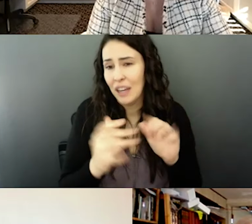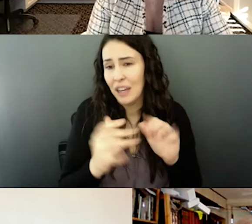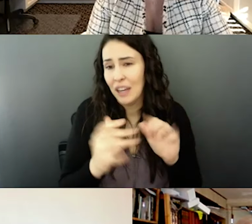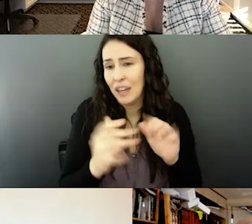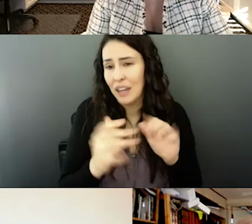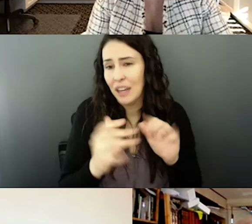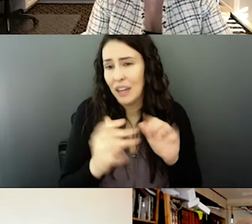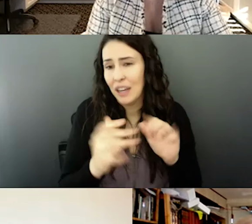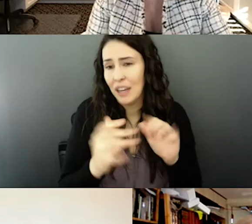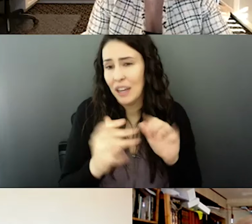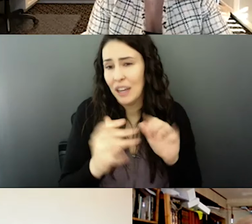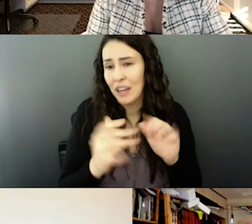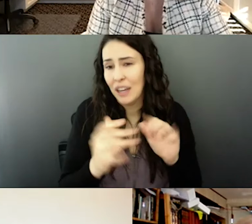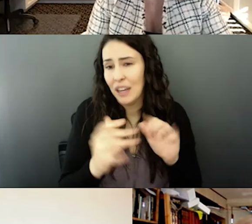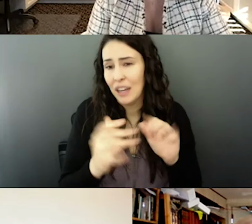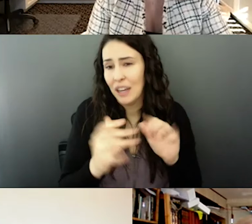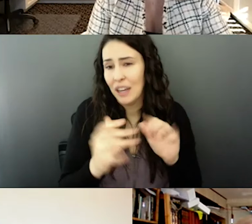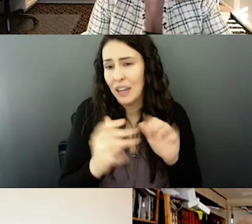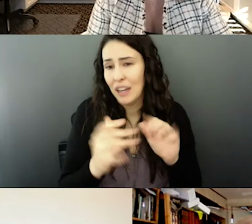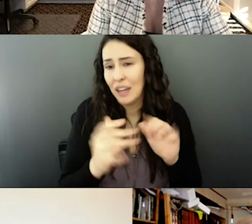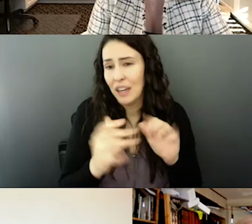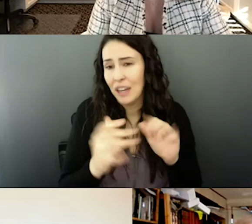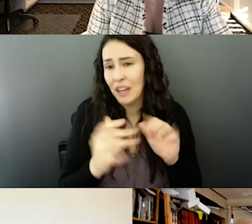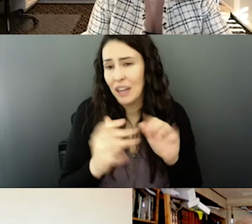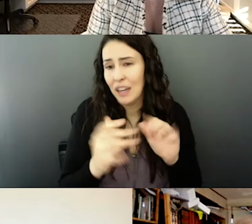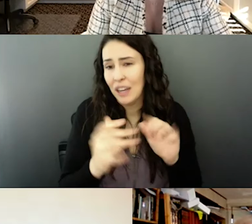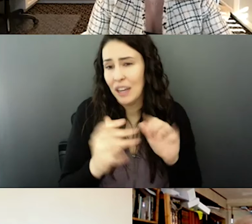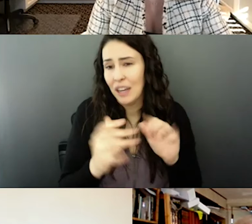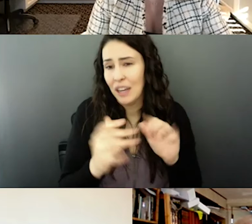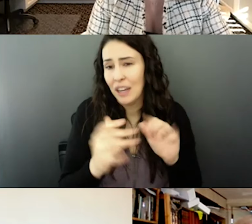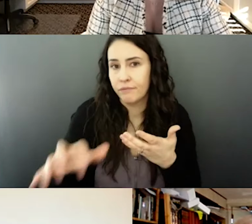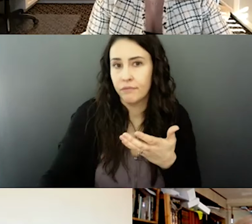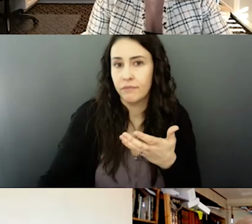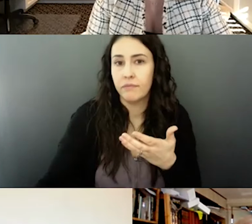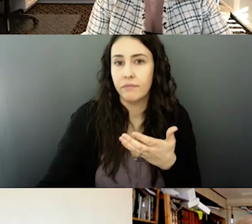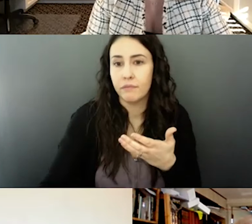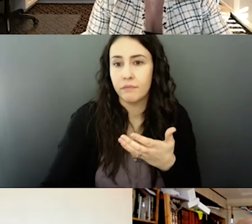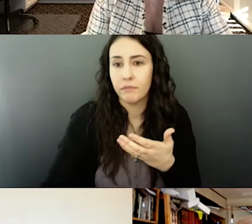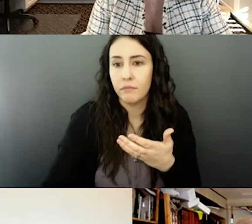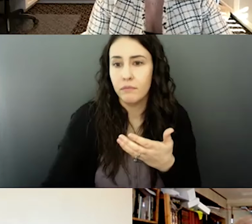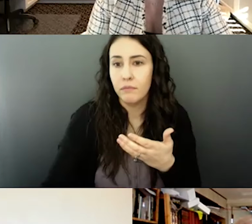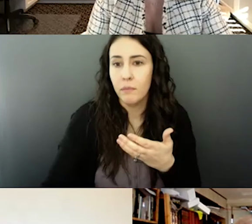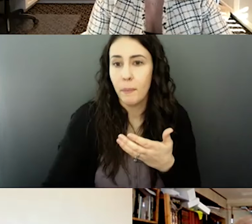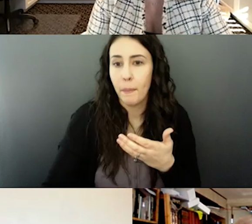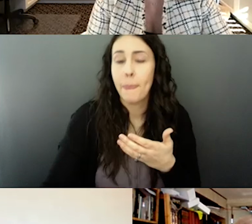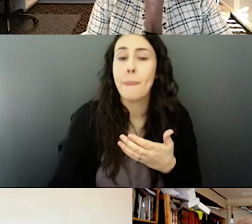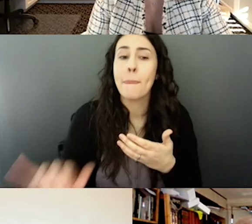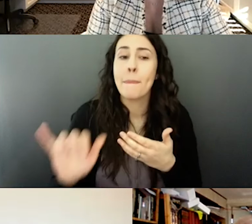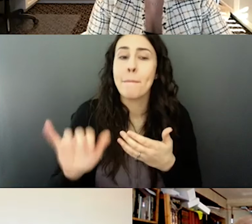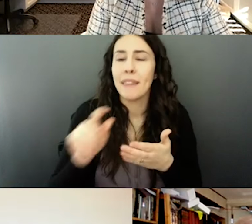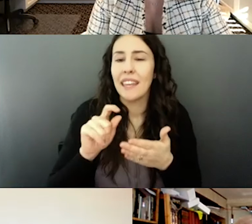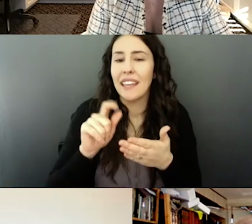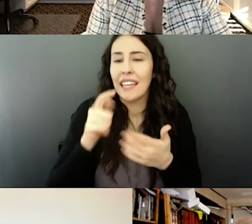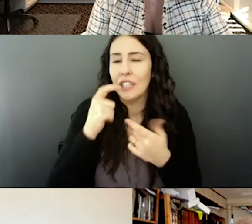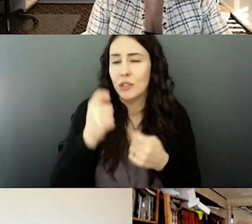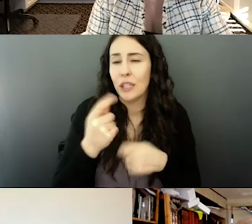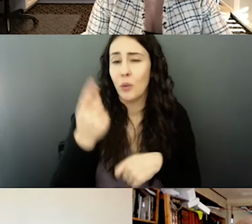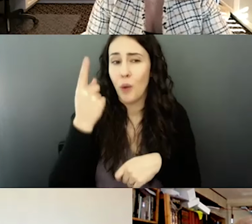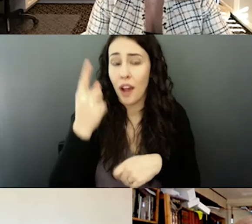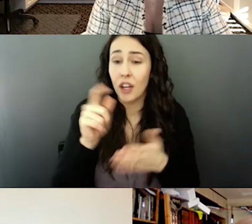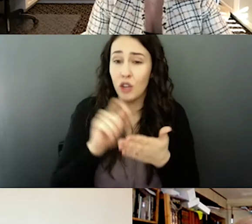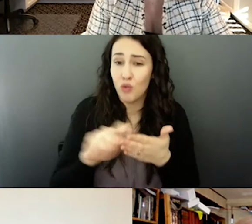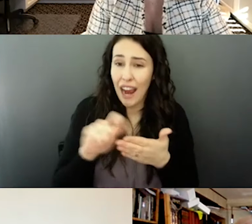things happen, right? It's those connections. The utility was an interesting one. Writing in the discipline is high